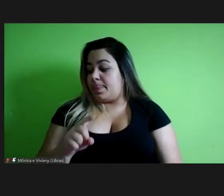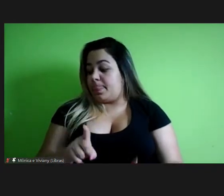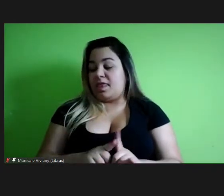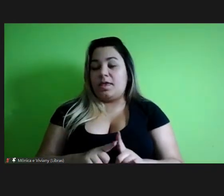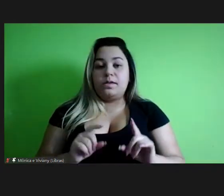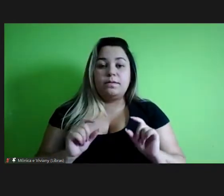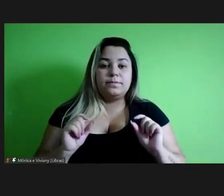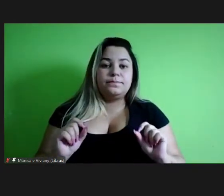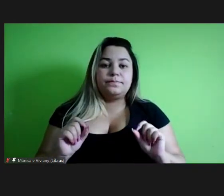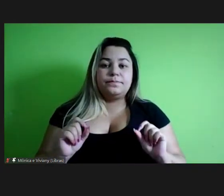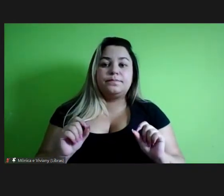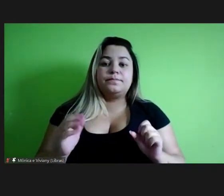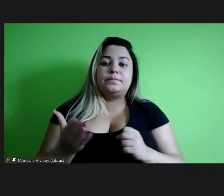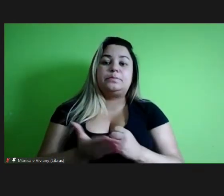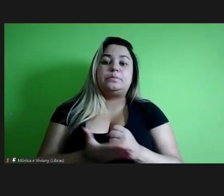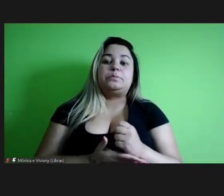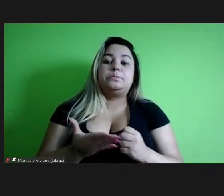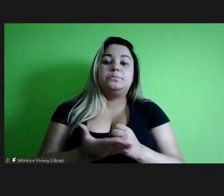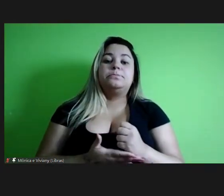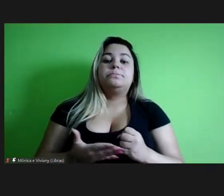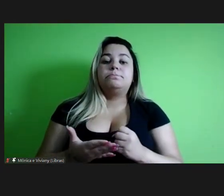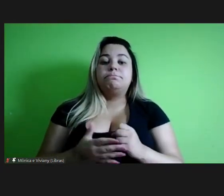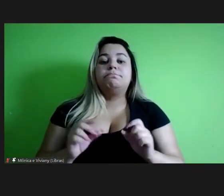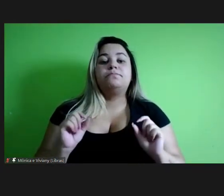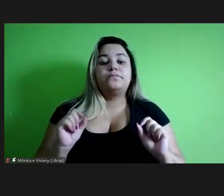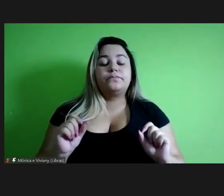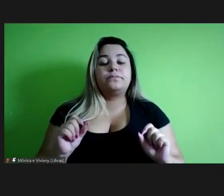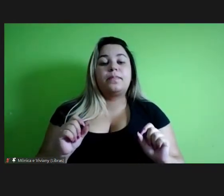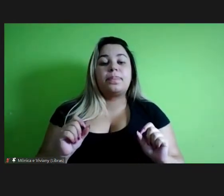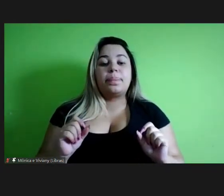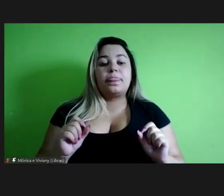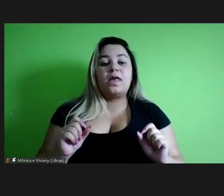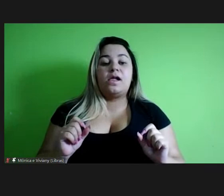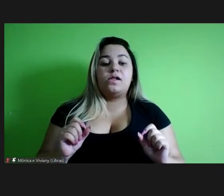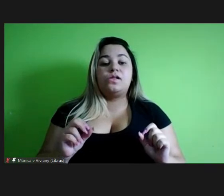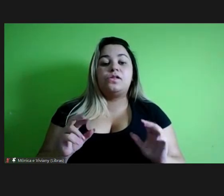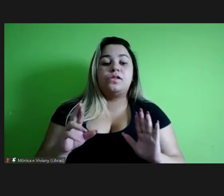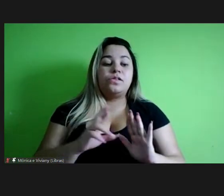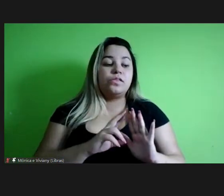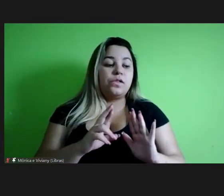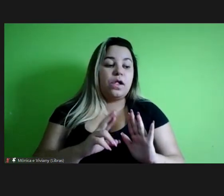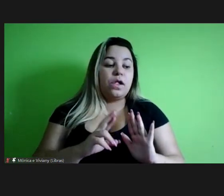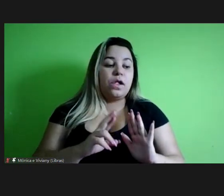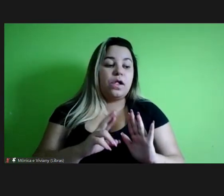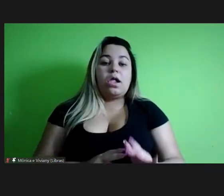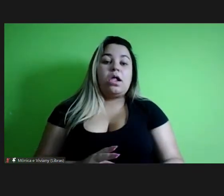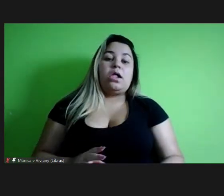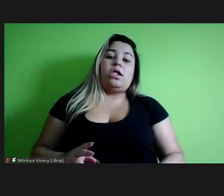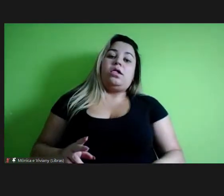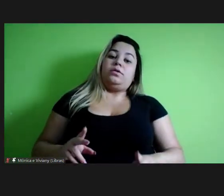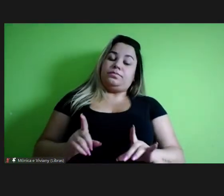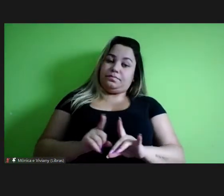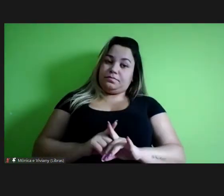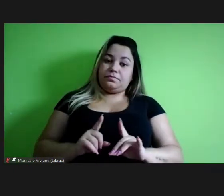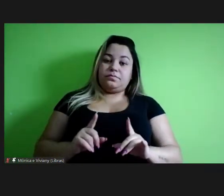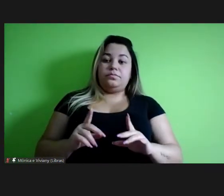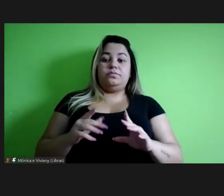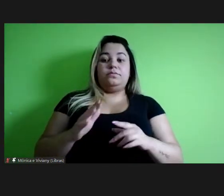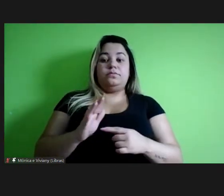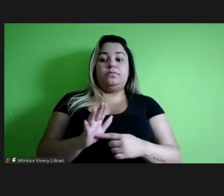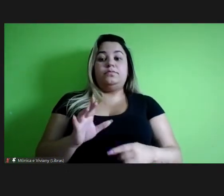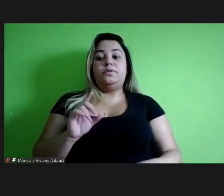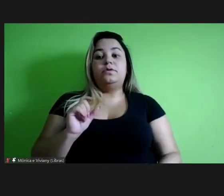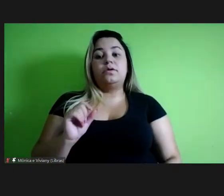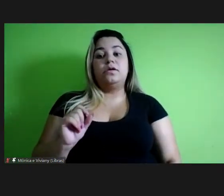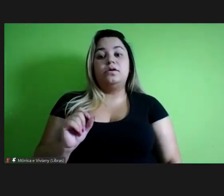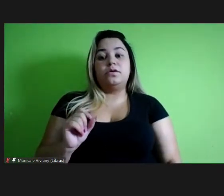the greenhouse effect gases. That is the basis of the SIDME. Indicam que